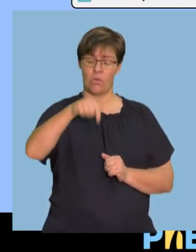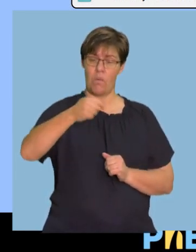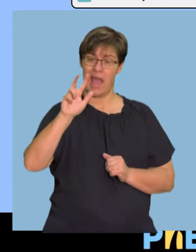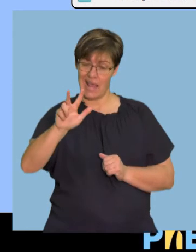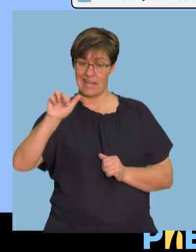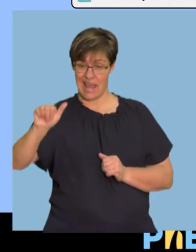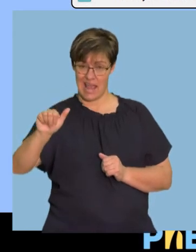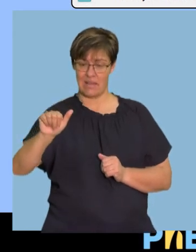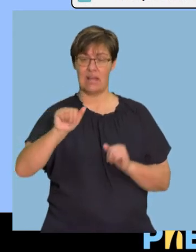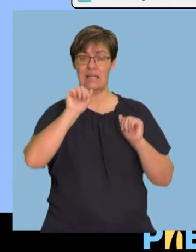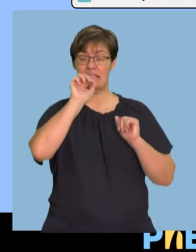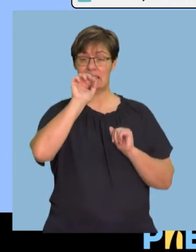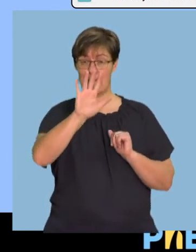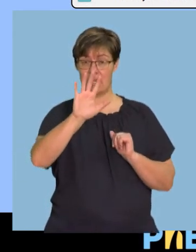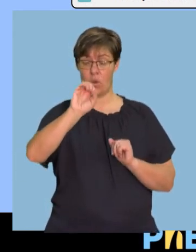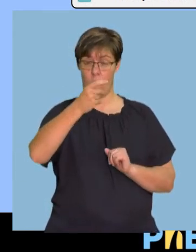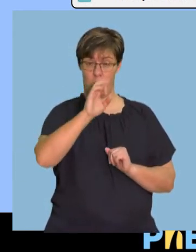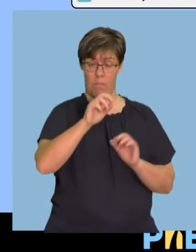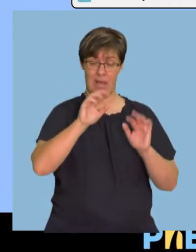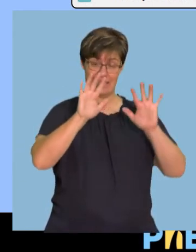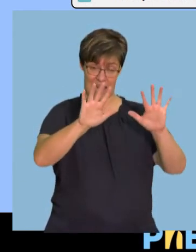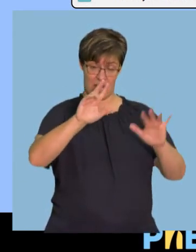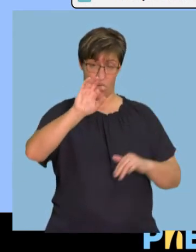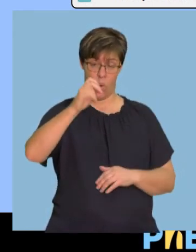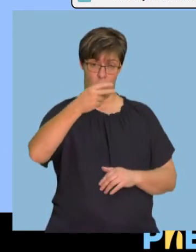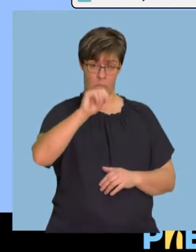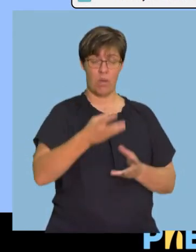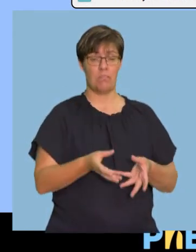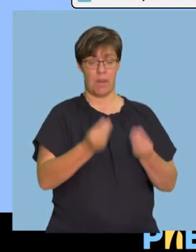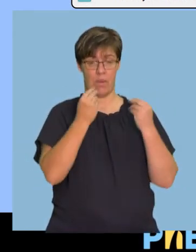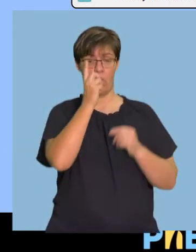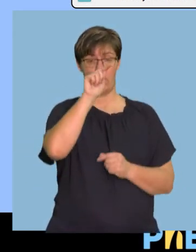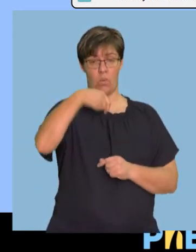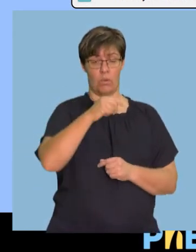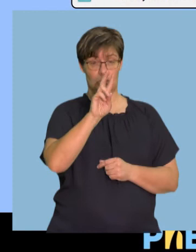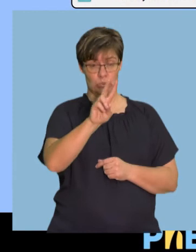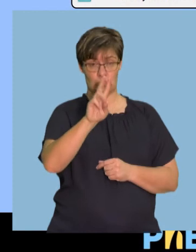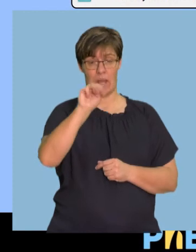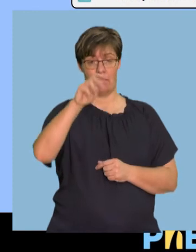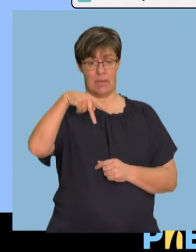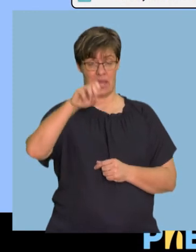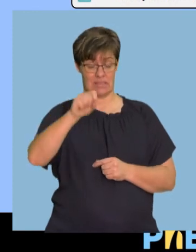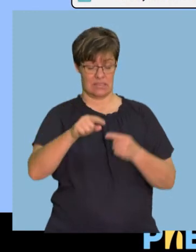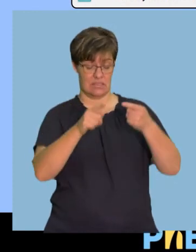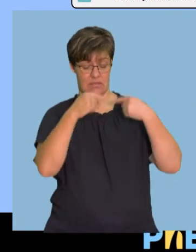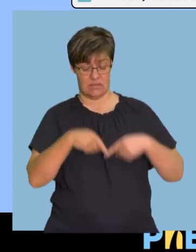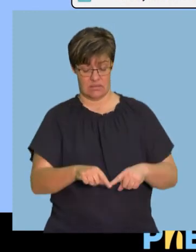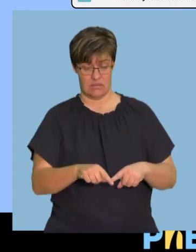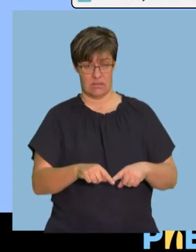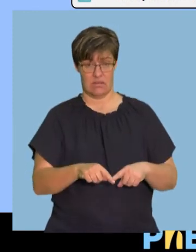between the 10 ohm resistor, which receives 1,2 amperes, while